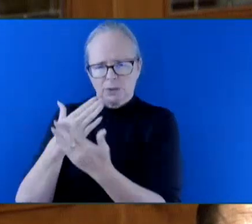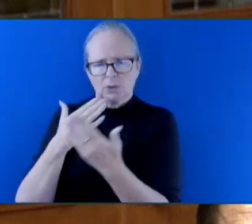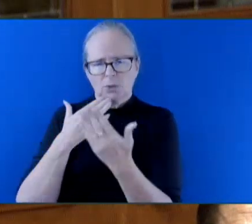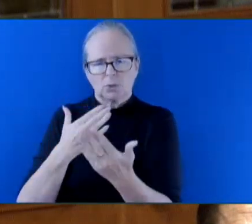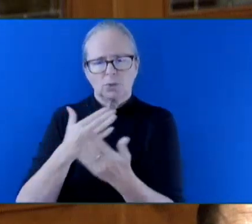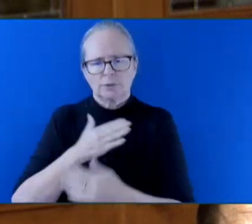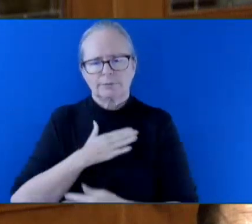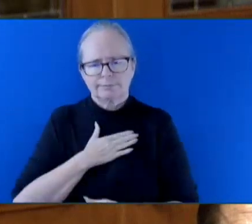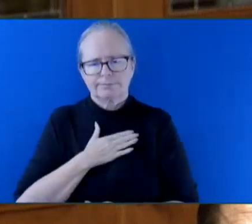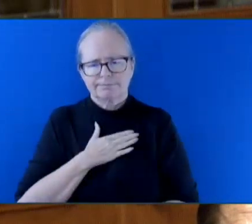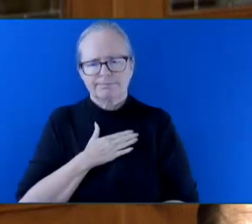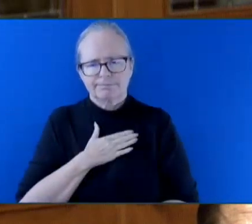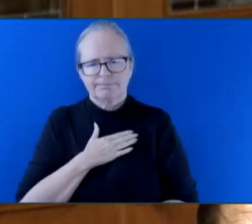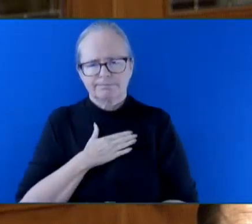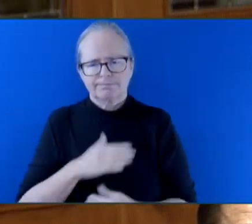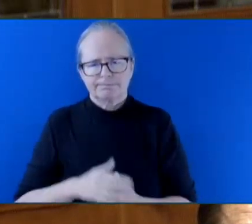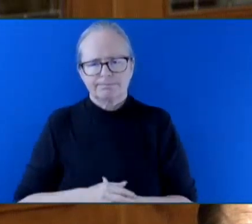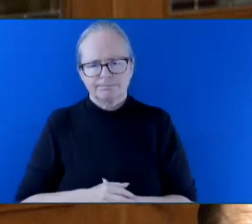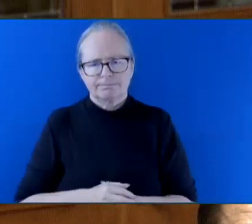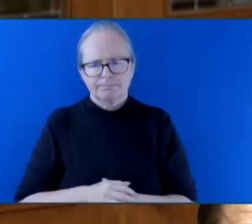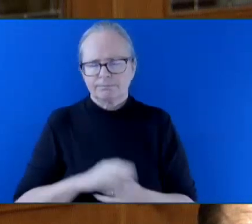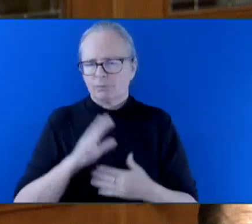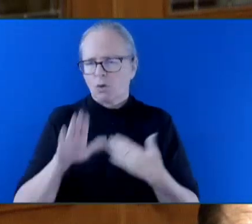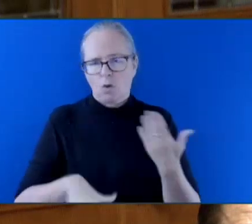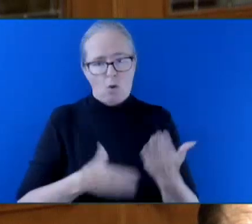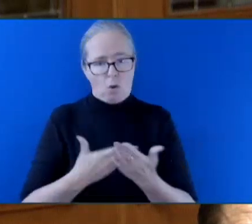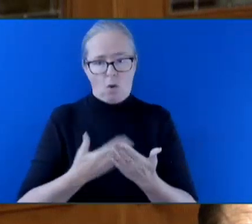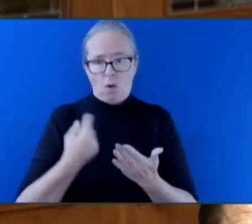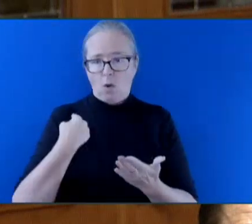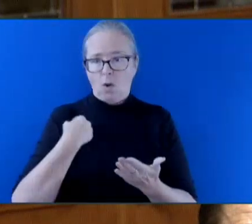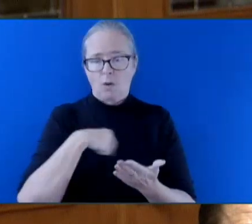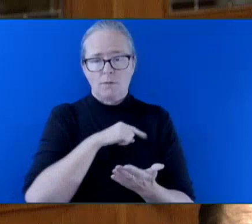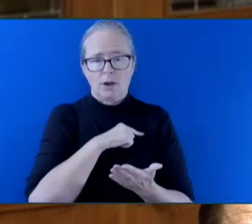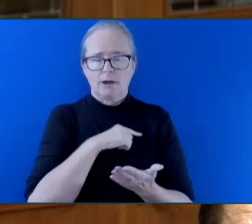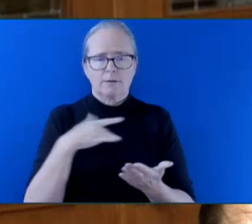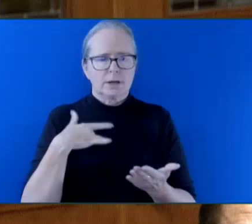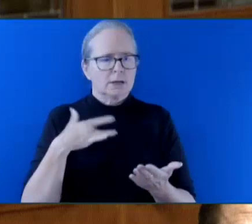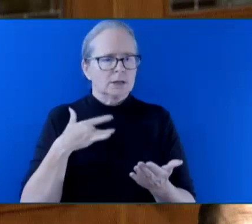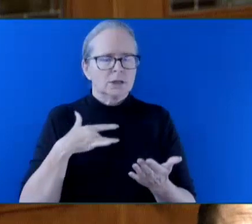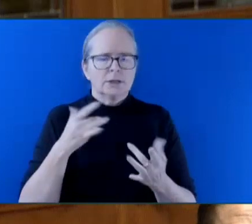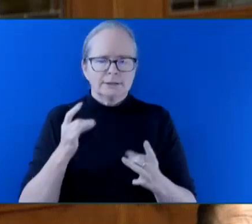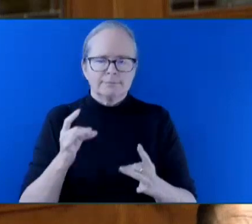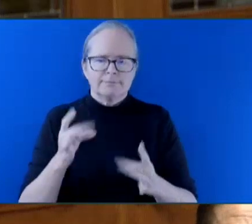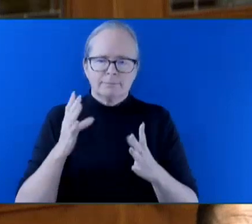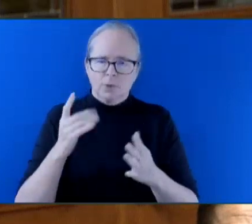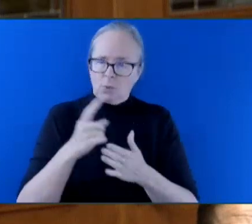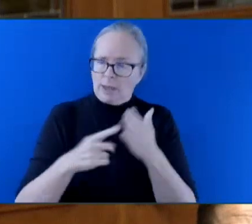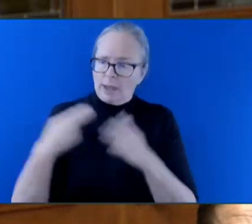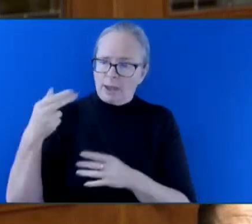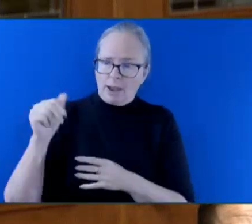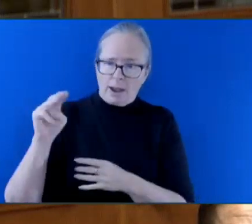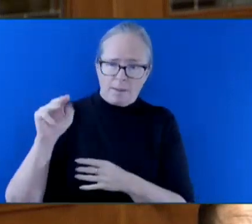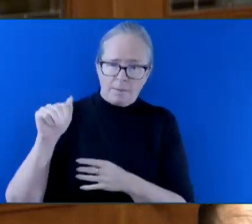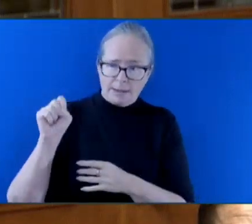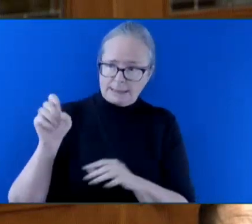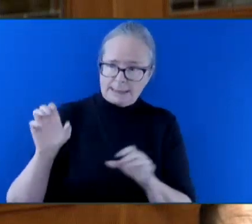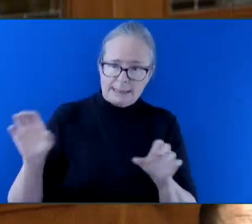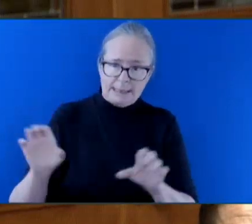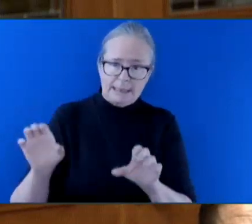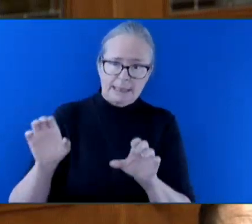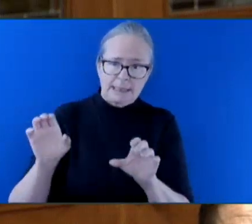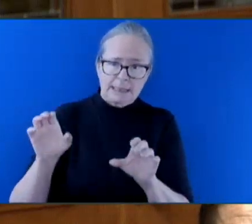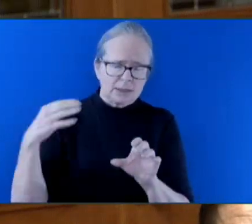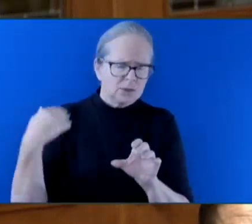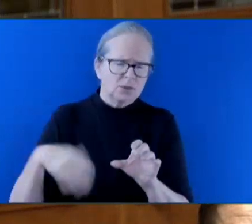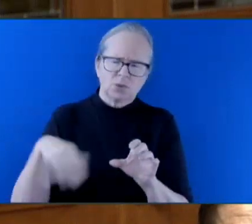The targeting of civilians and the taking of hostages violates fundamental principles of international